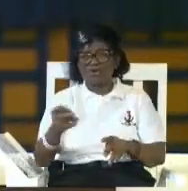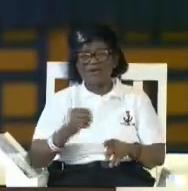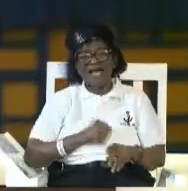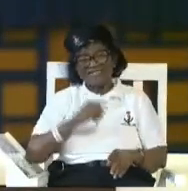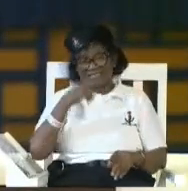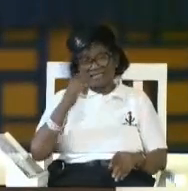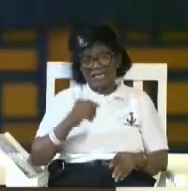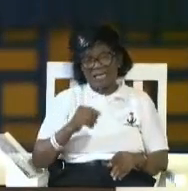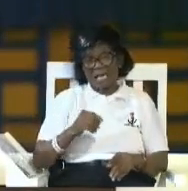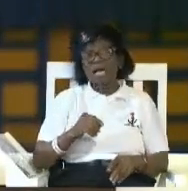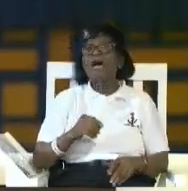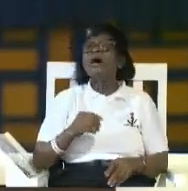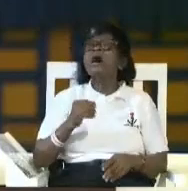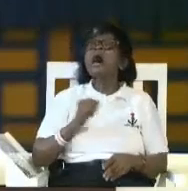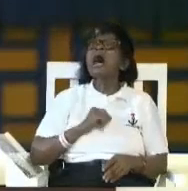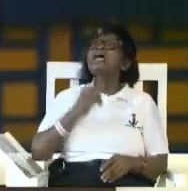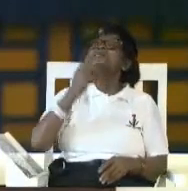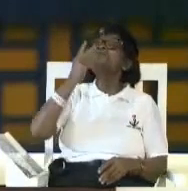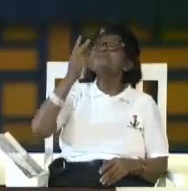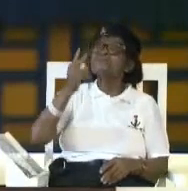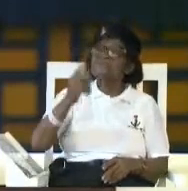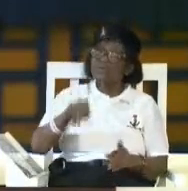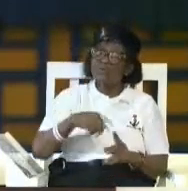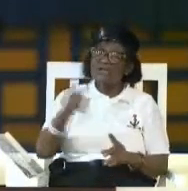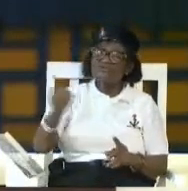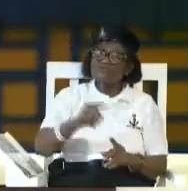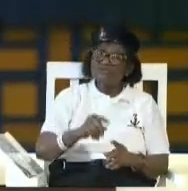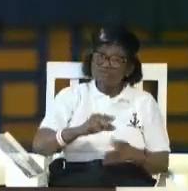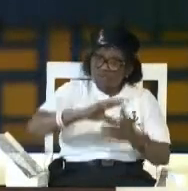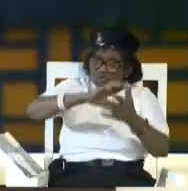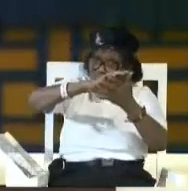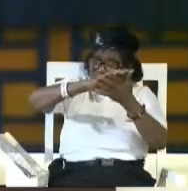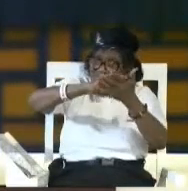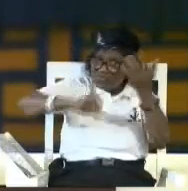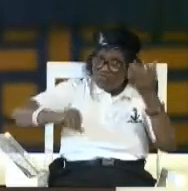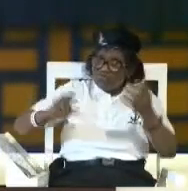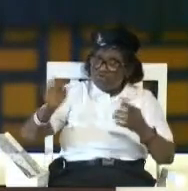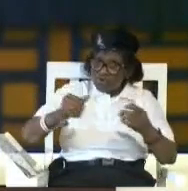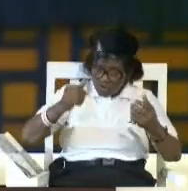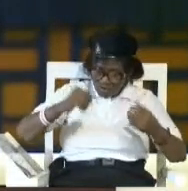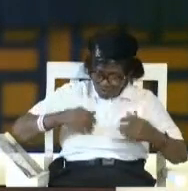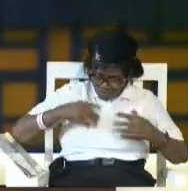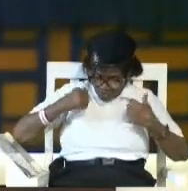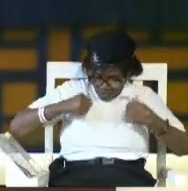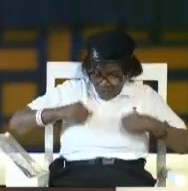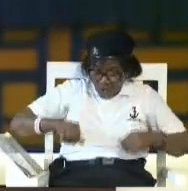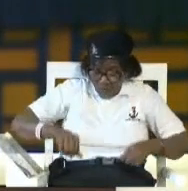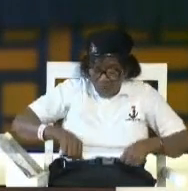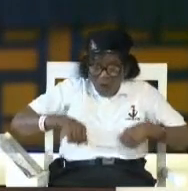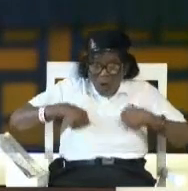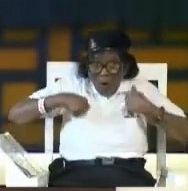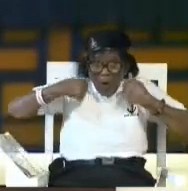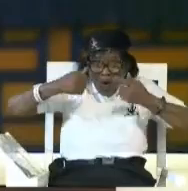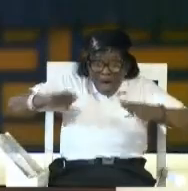When you are removing your clothes, what do you think you are trying to do? You want to go for a